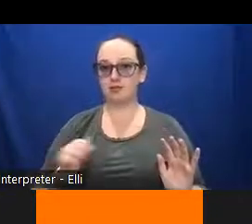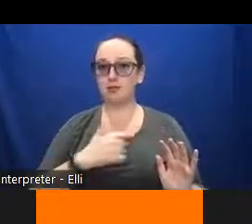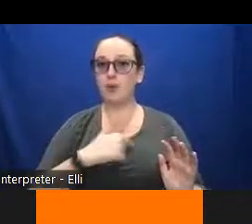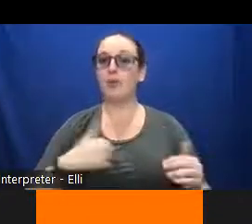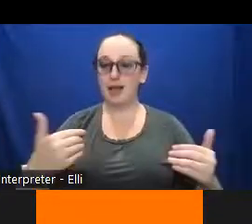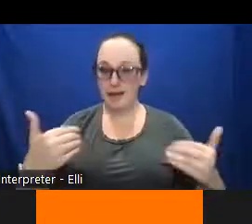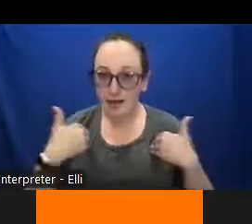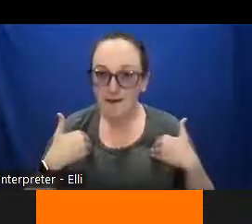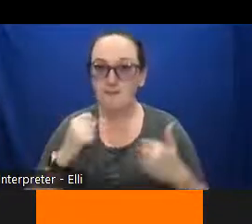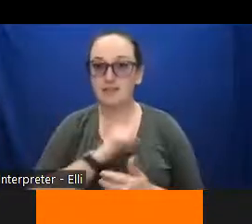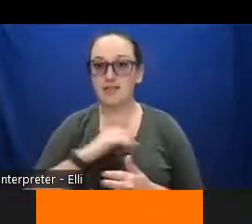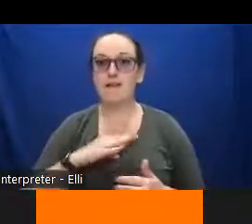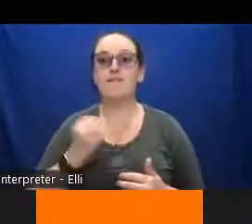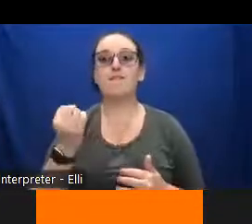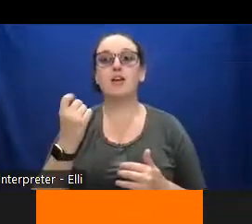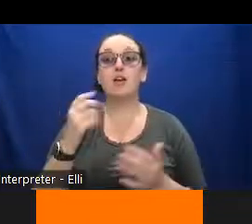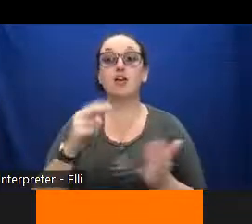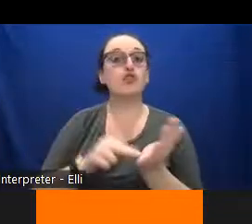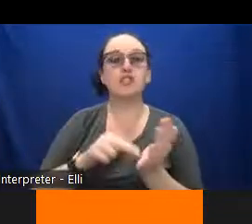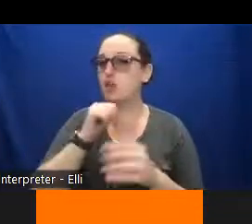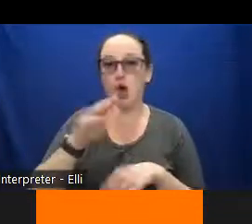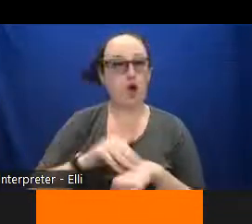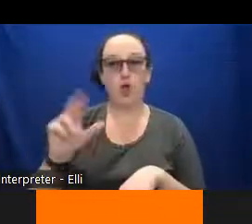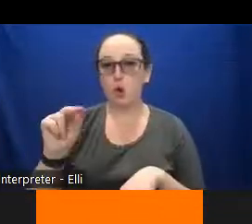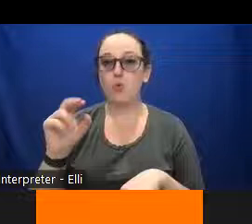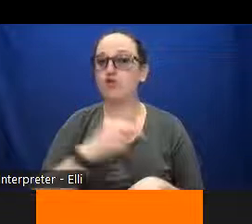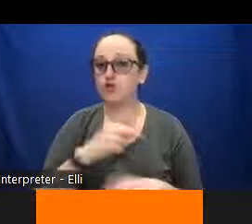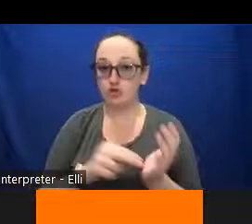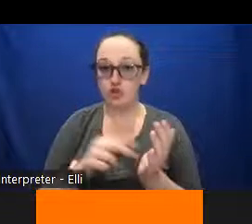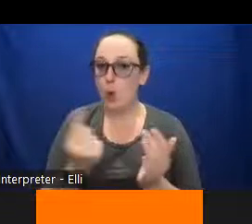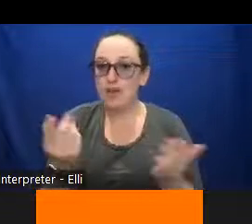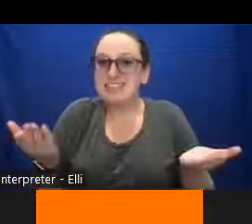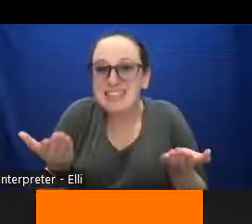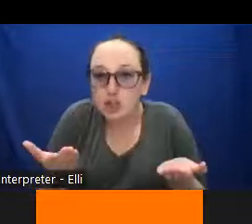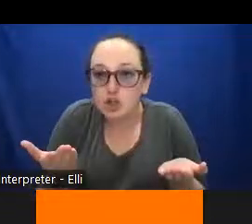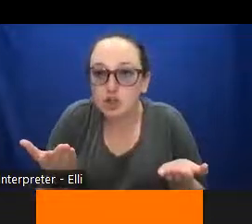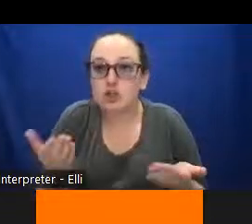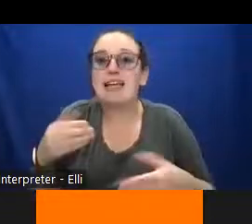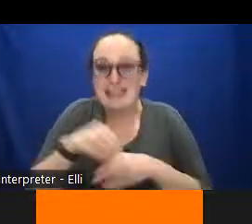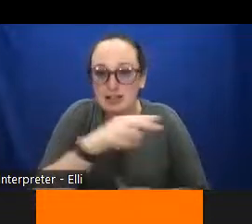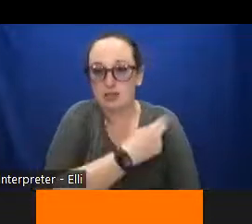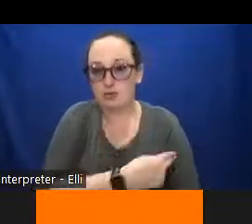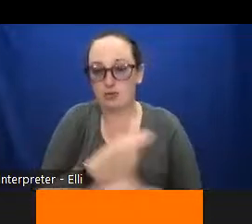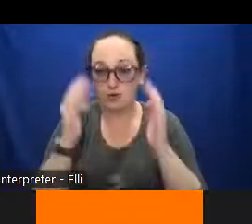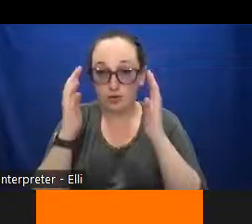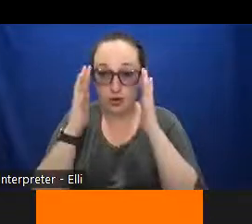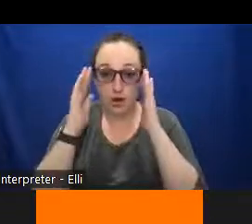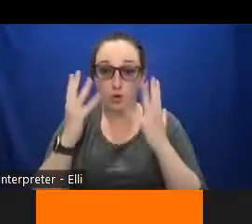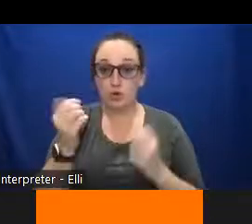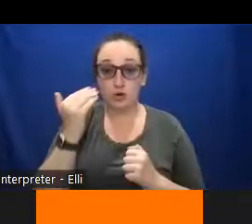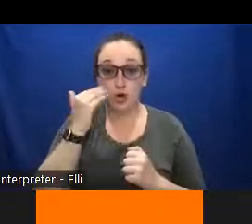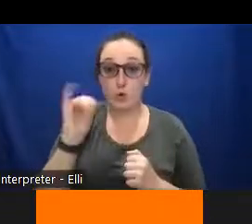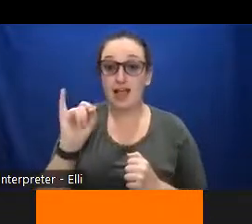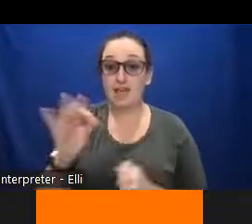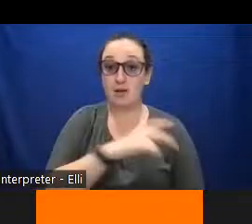Our nurses are not on call, they're in-house. And I always like to make sure that people know, regardless of where a